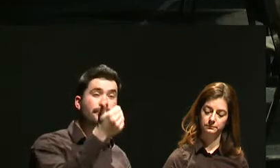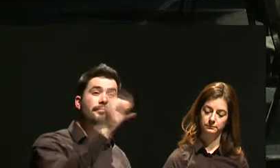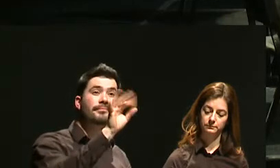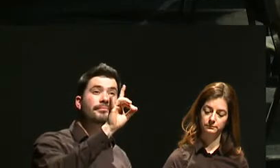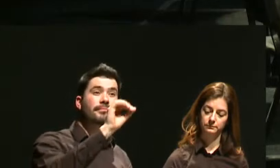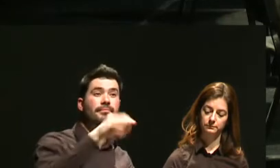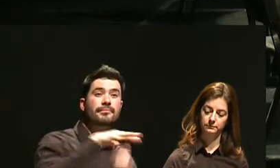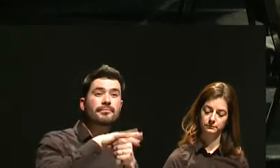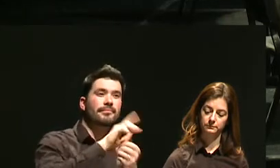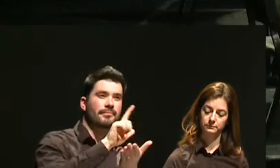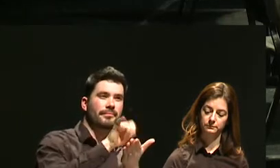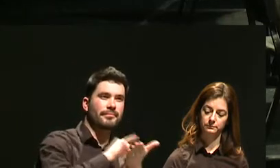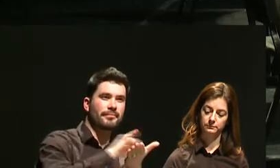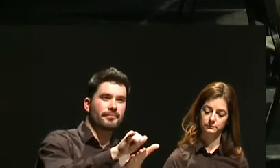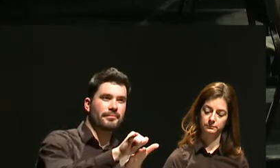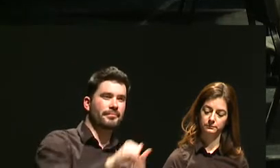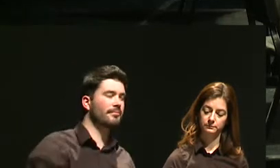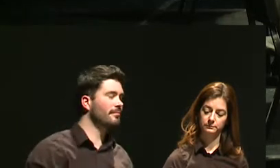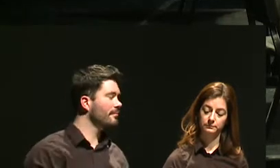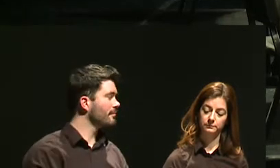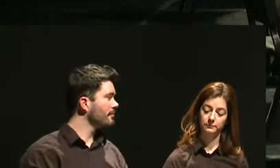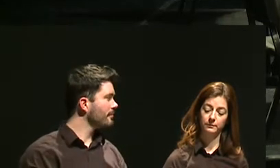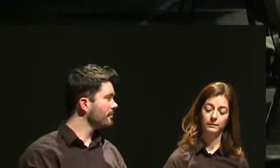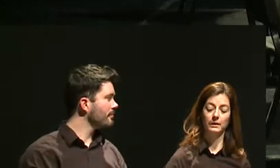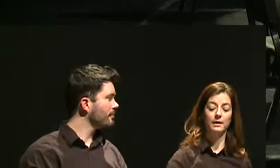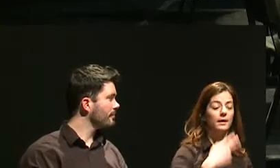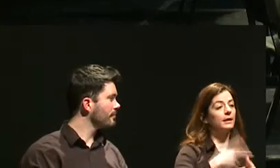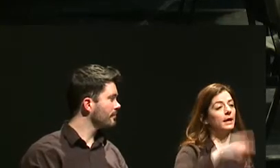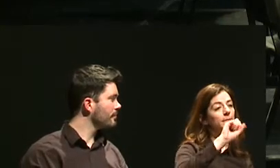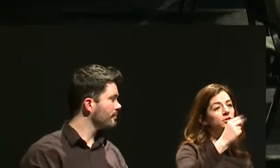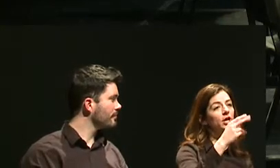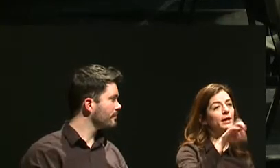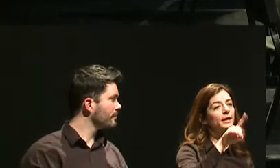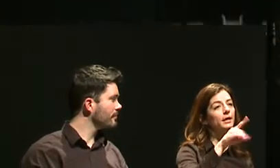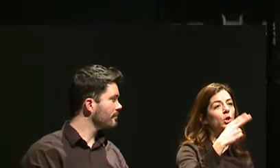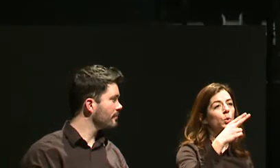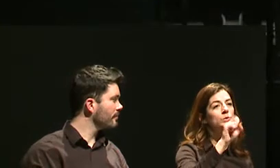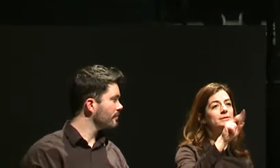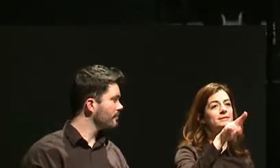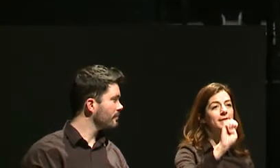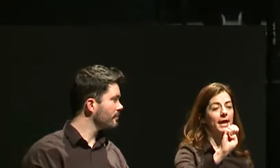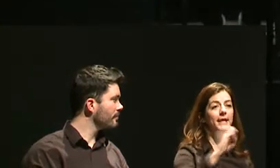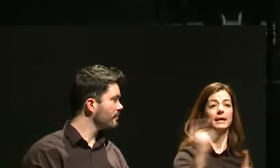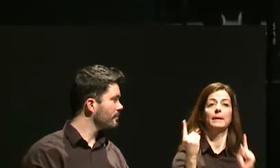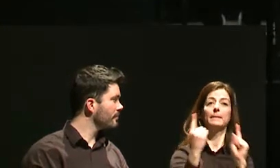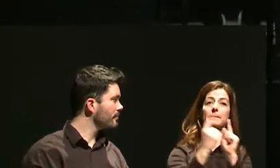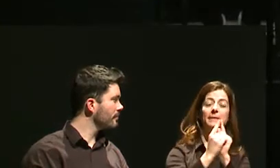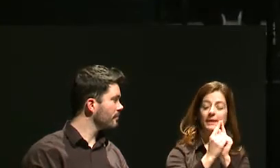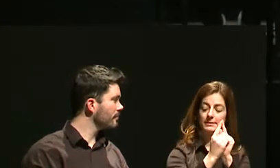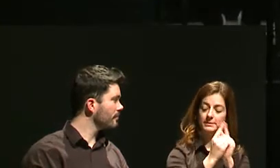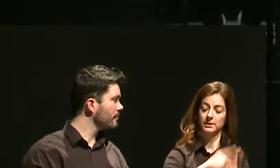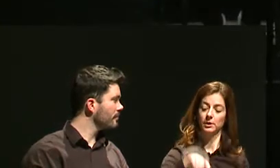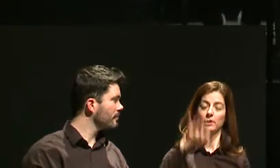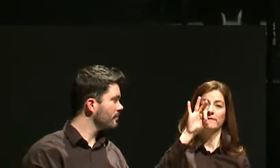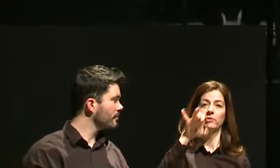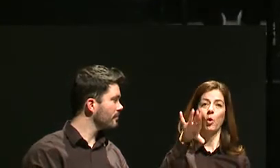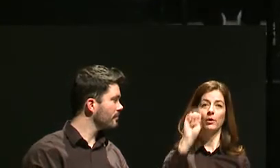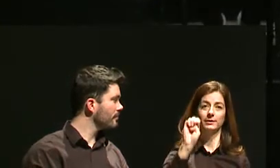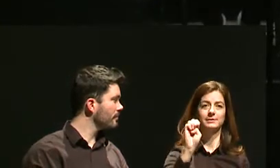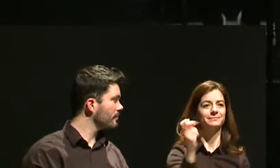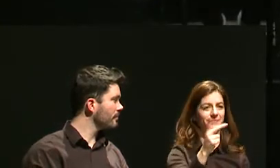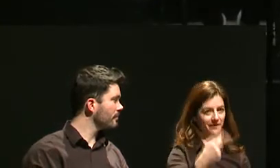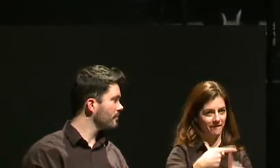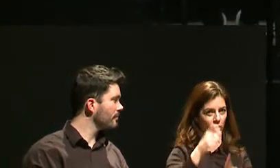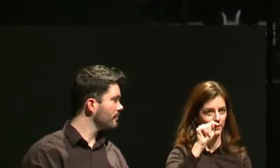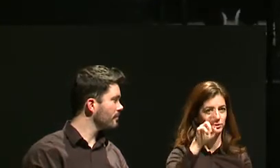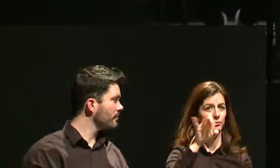1980. New York City. Shahid Hussein, an immigrant from Trinidad, meets Florence Shanhai, also from Trinidad.